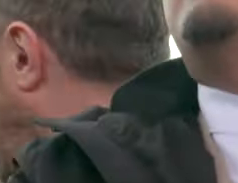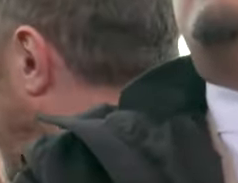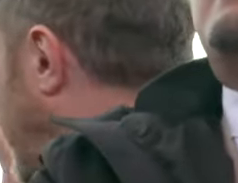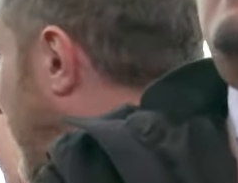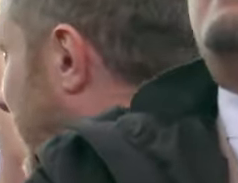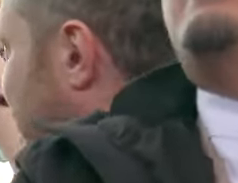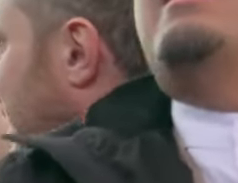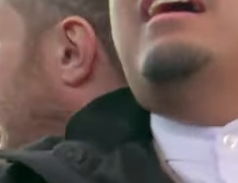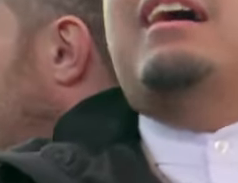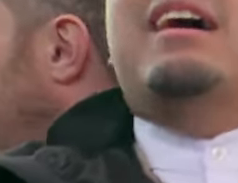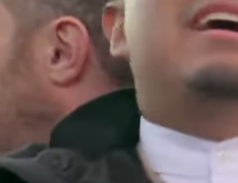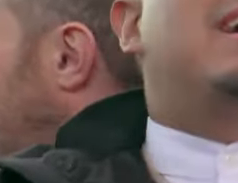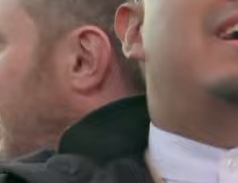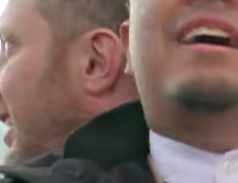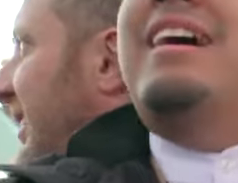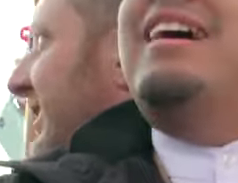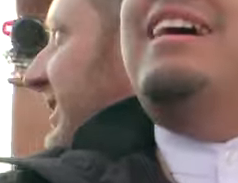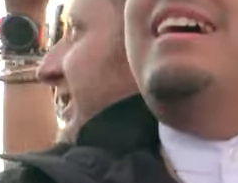Yisrael